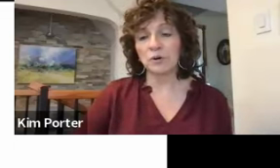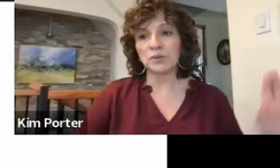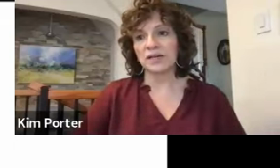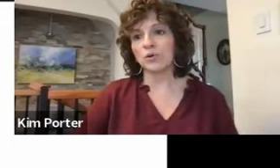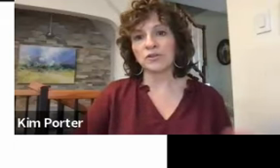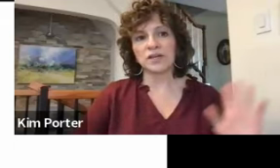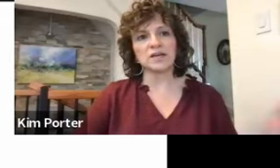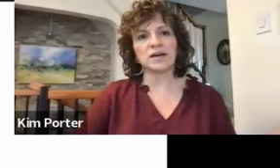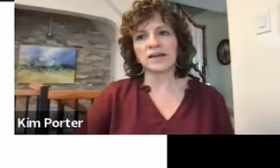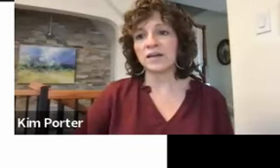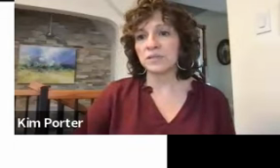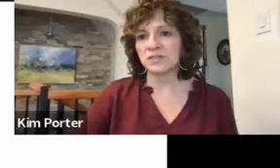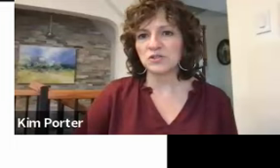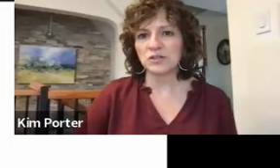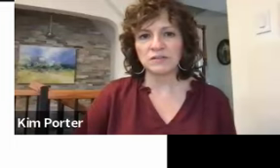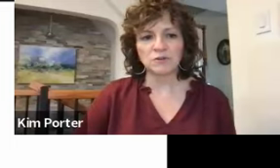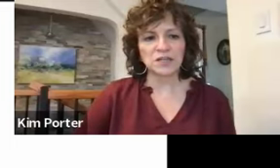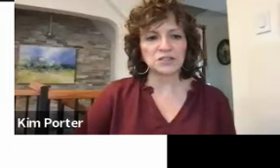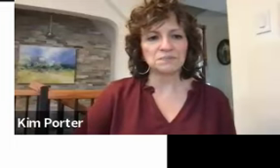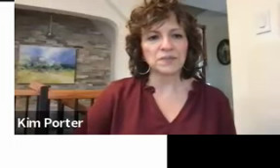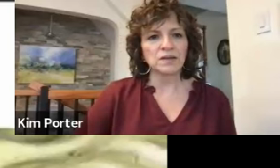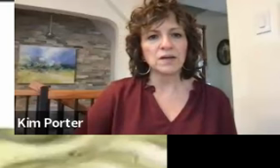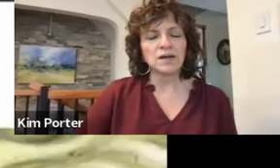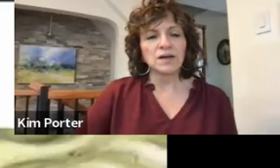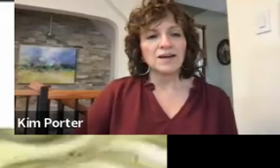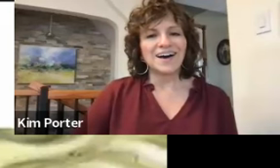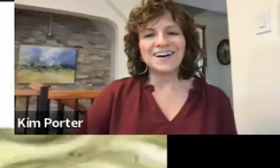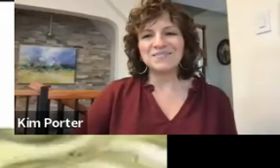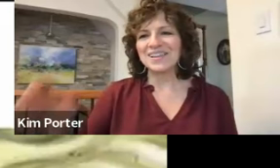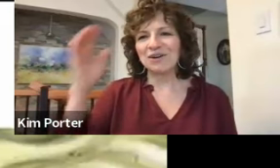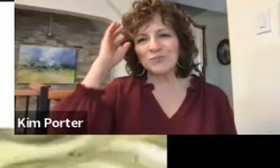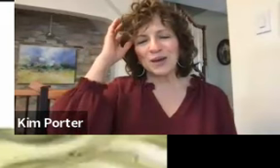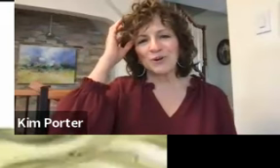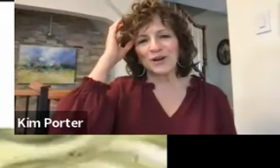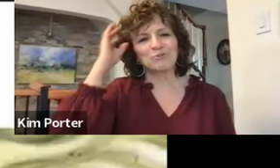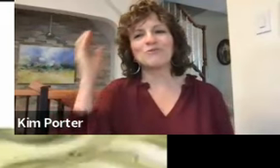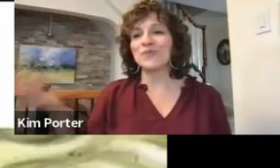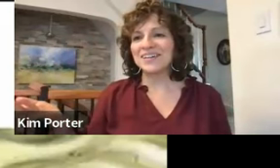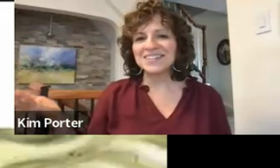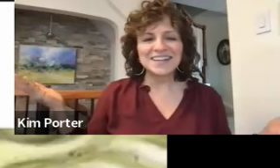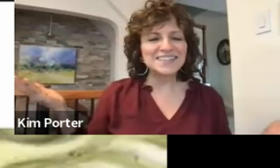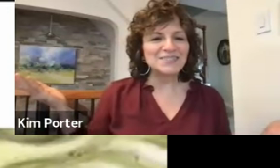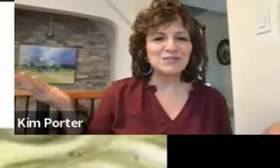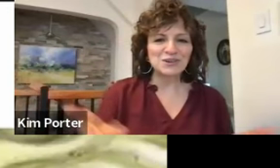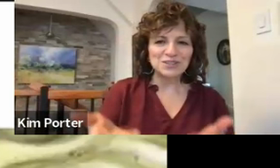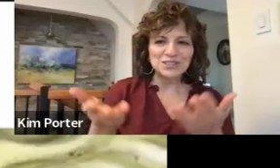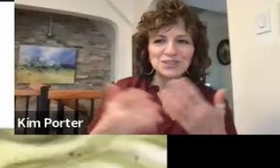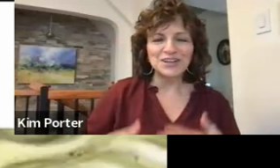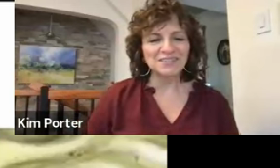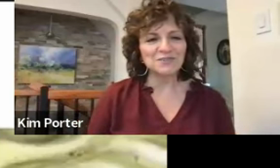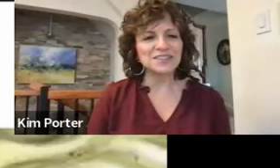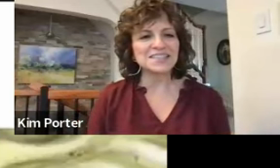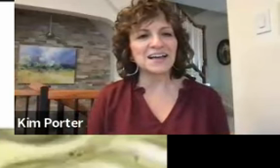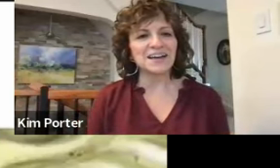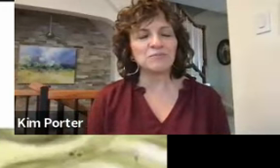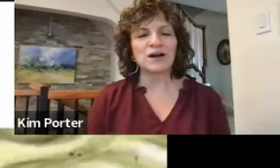the hyperbole or the cannabis industry information. I love that Ben brought up Reefer Madness. I didn't even know he was going to. And look,